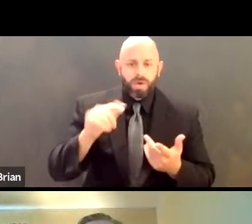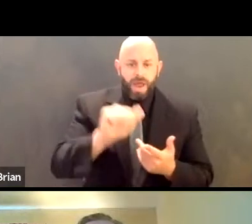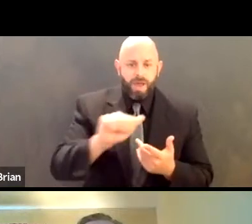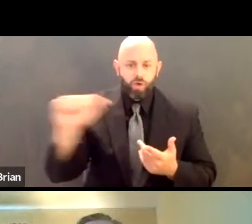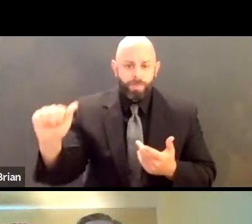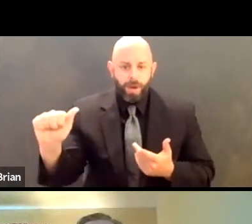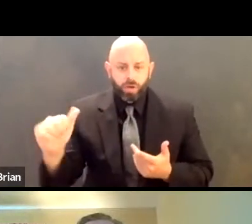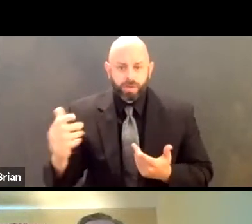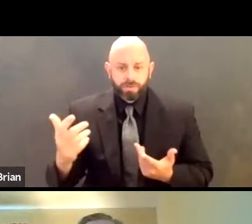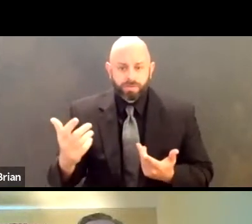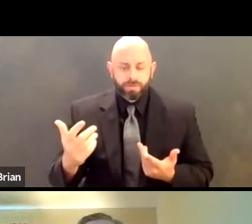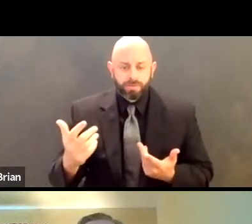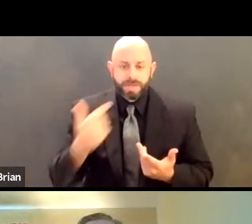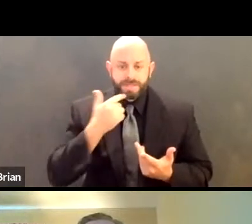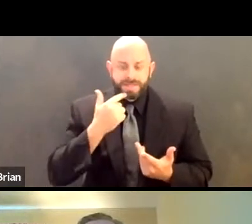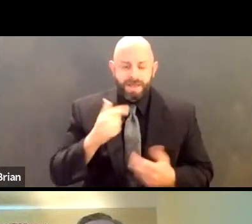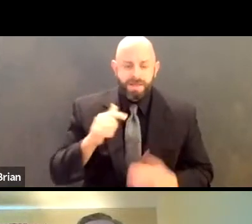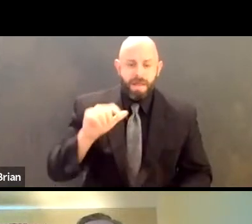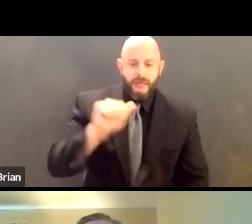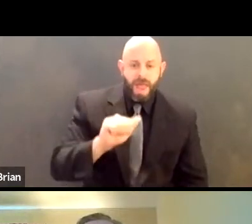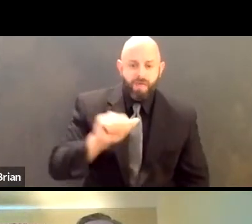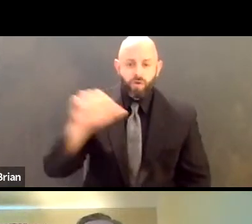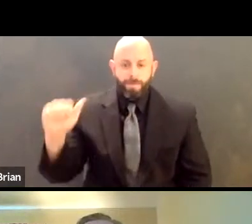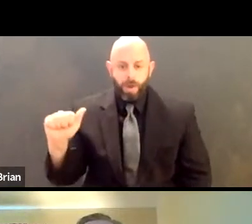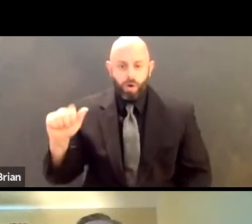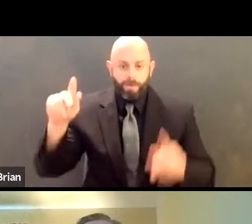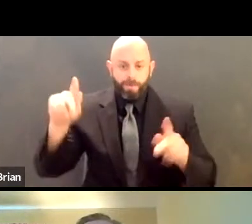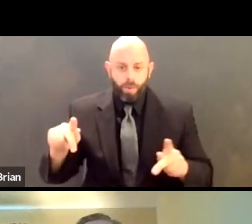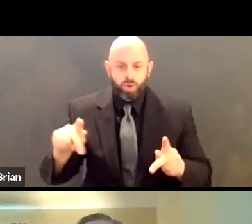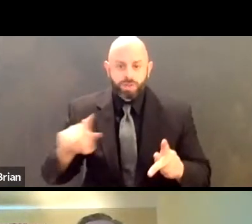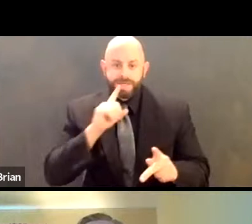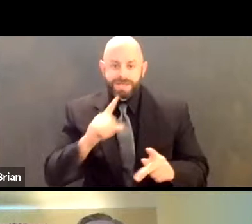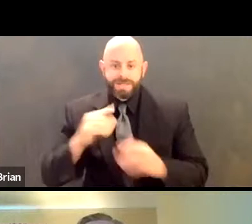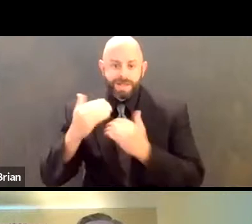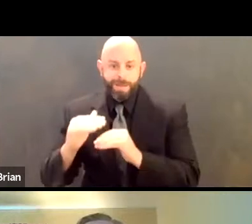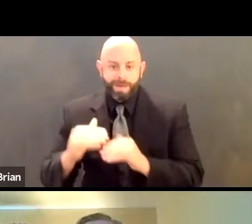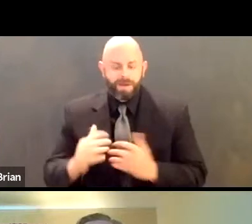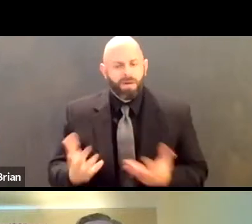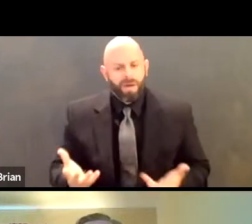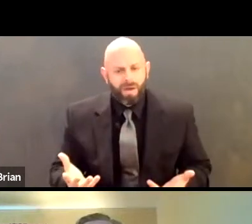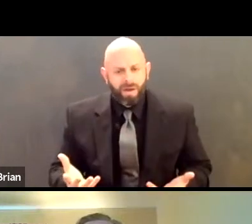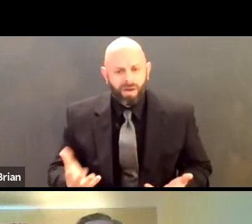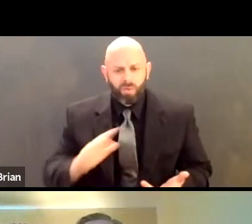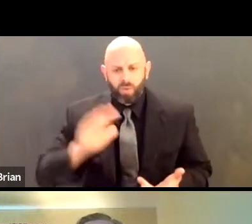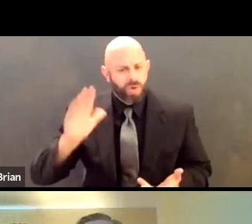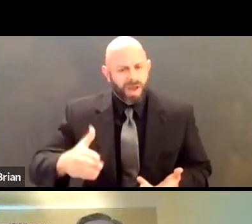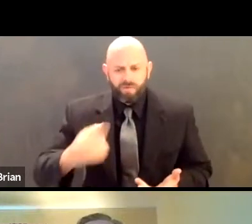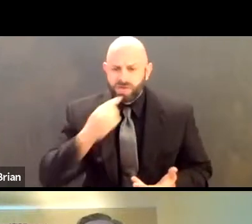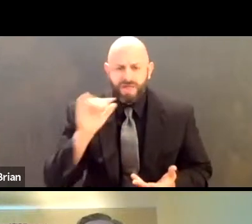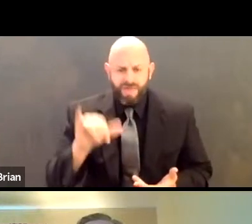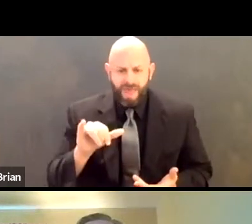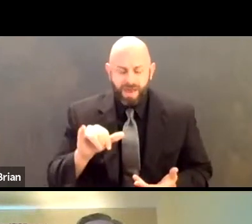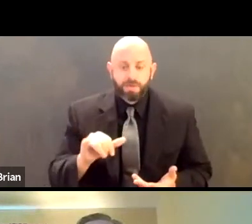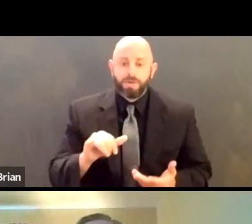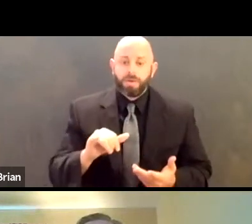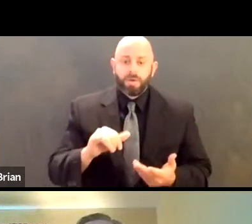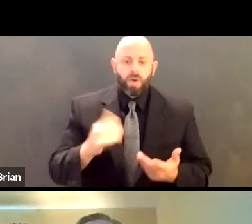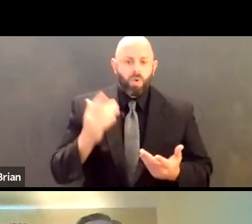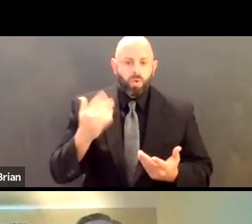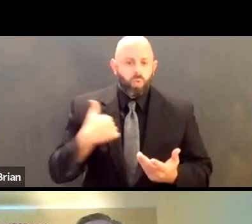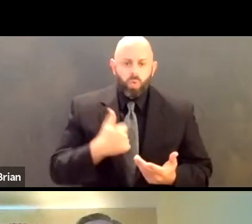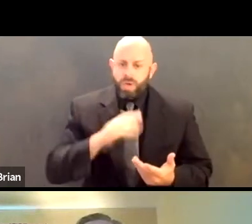Put the words African-American in front of persons with disabilities. We'd never say that. We'd never say that about a